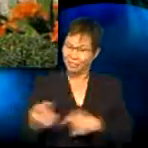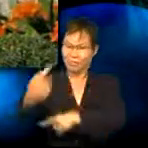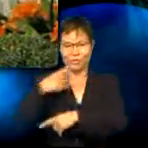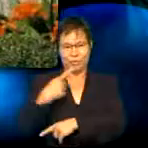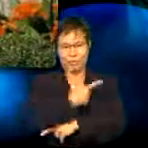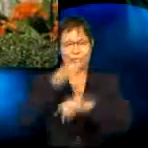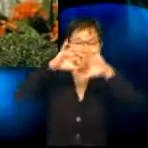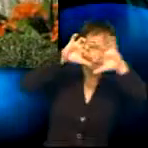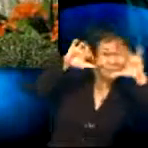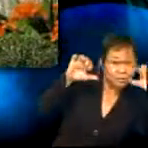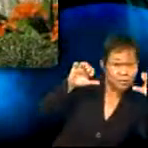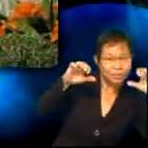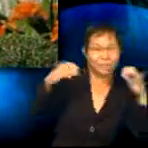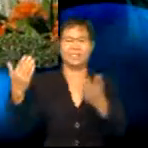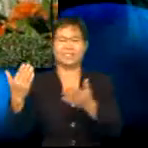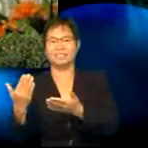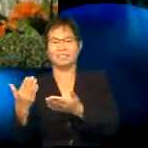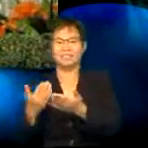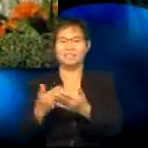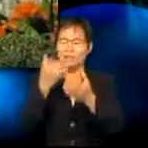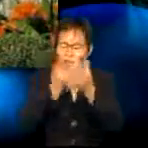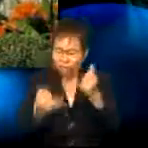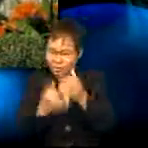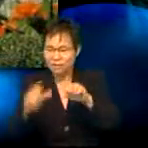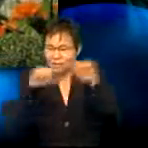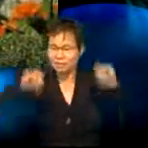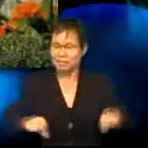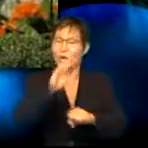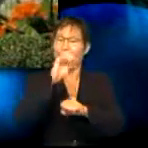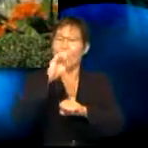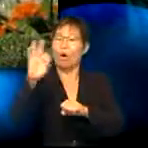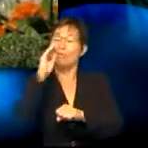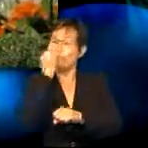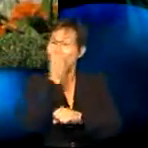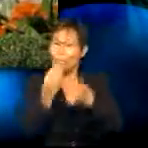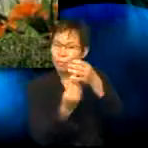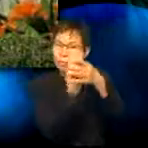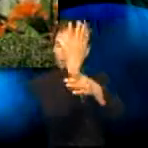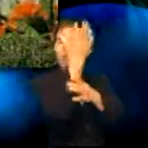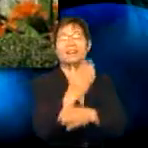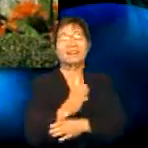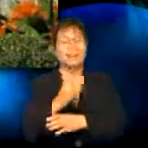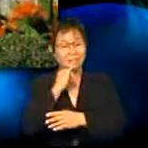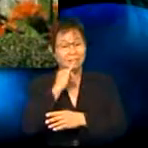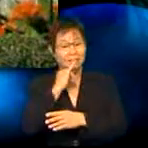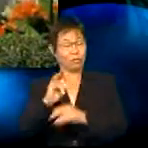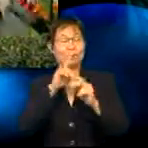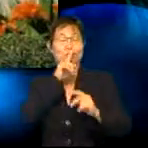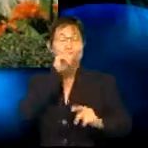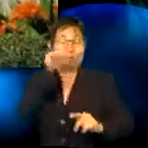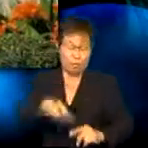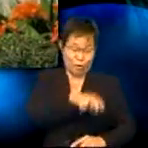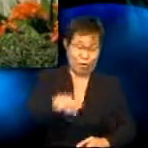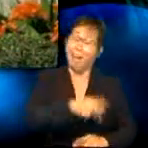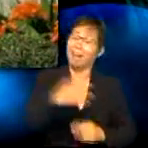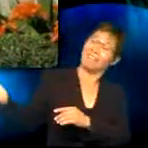will explore the reproduction system of flowering plants. It's going to be a real adventure, so come